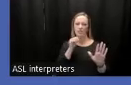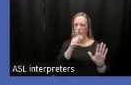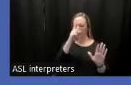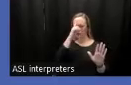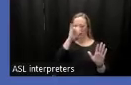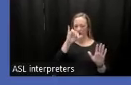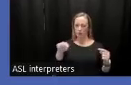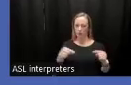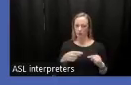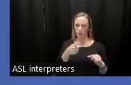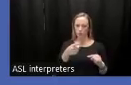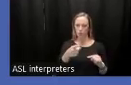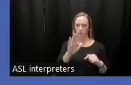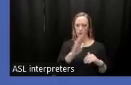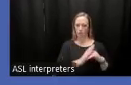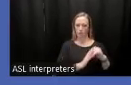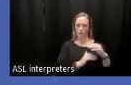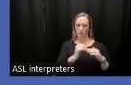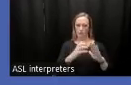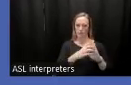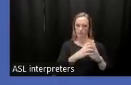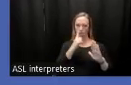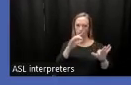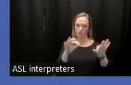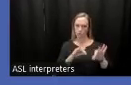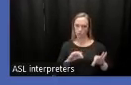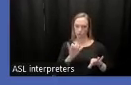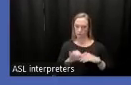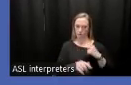section to describe things like that.